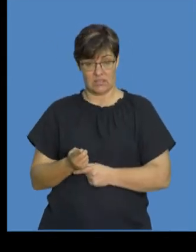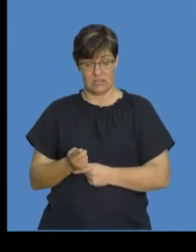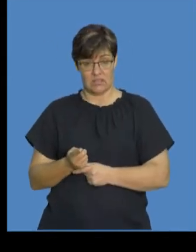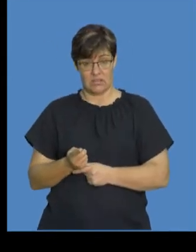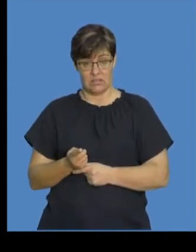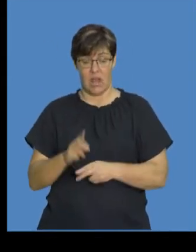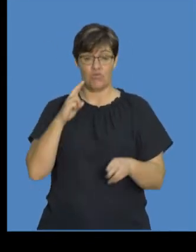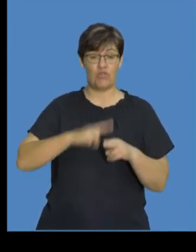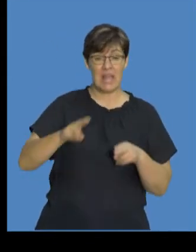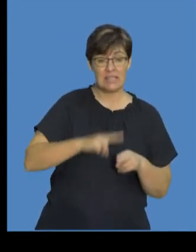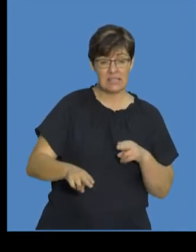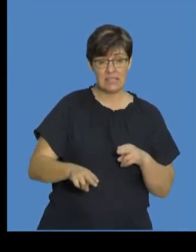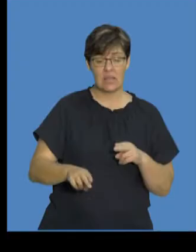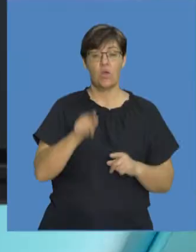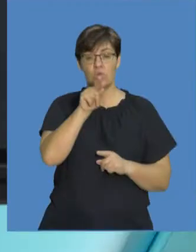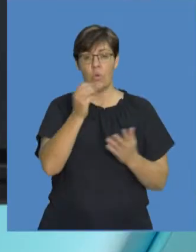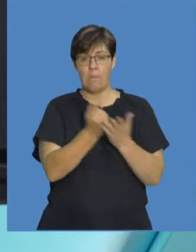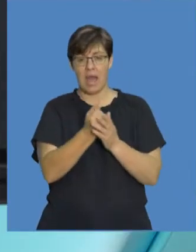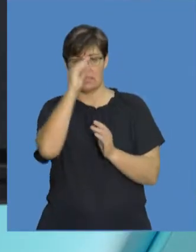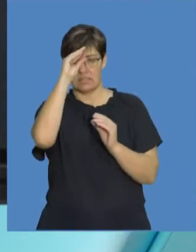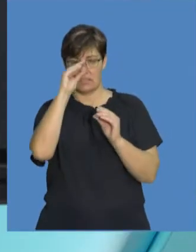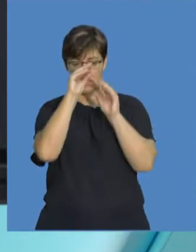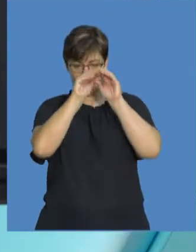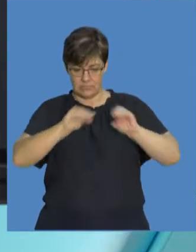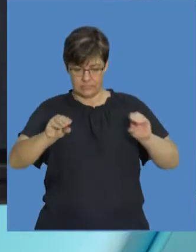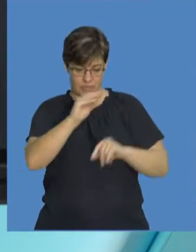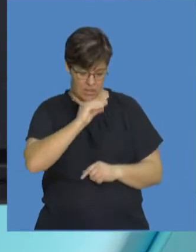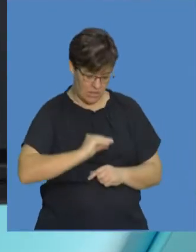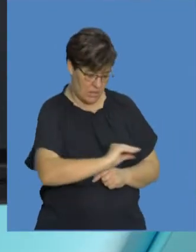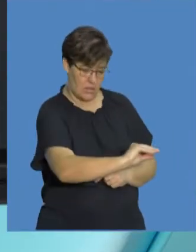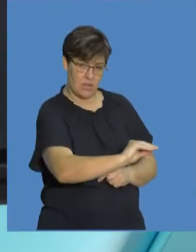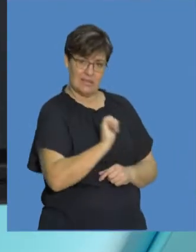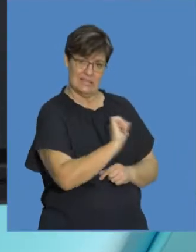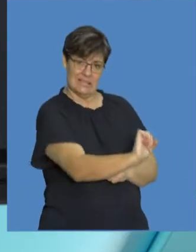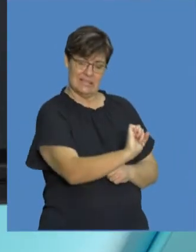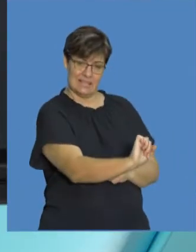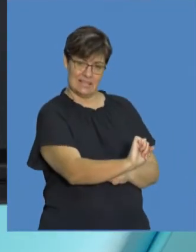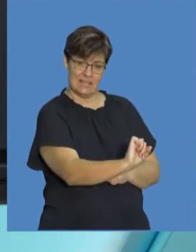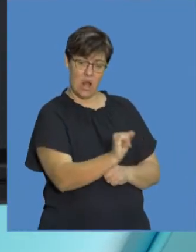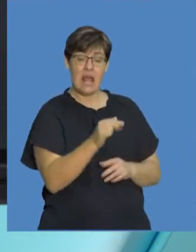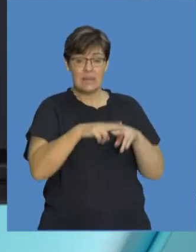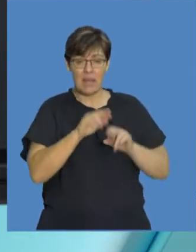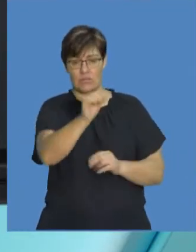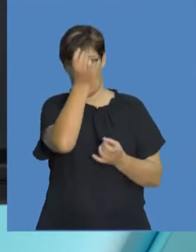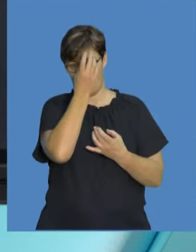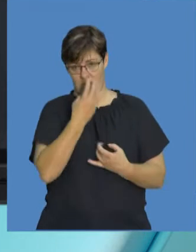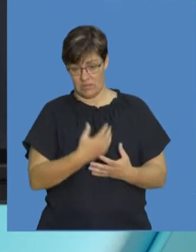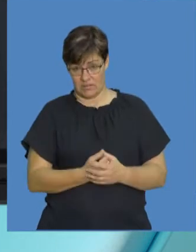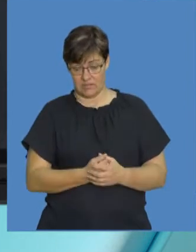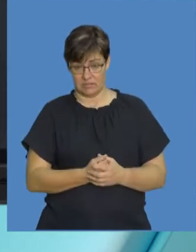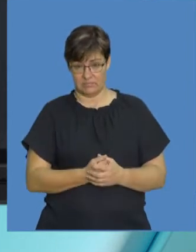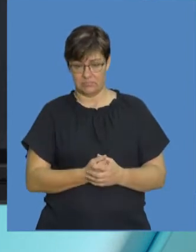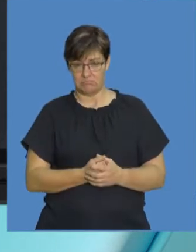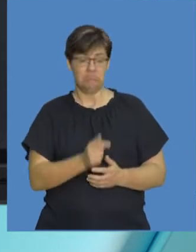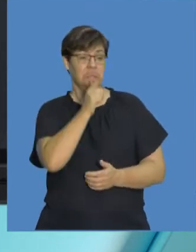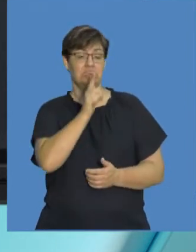of the rental, you must apportion it in terms of whatever information you have. In other